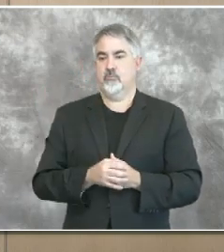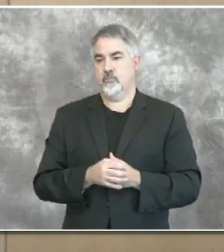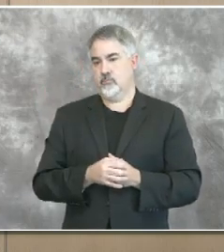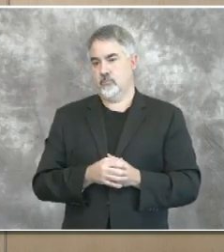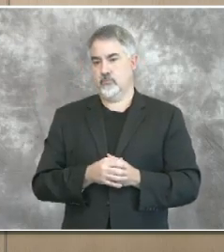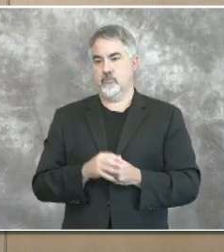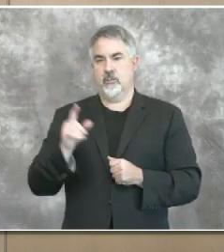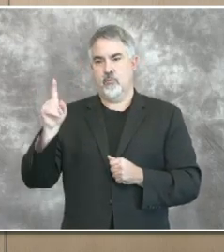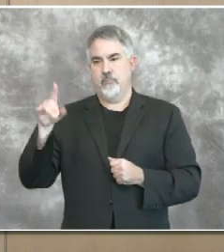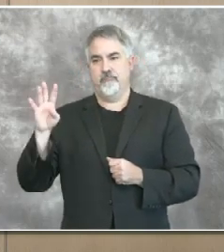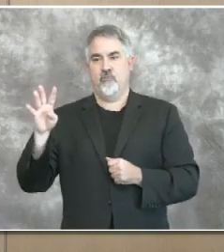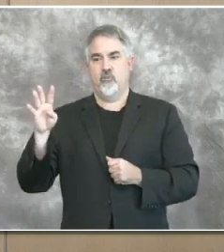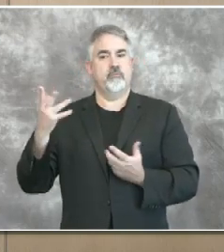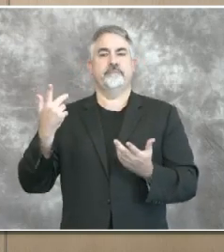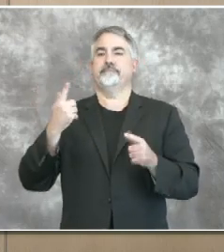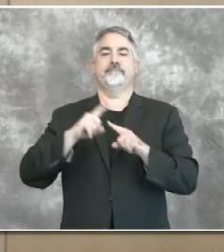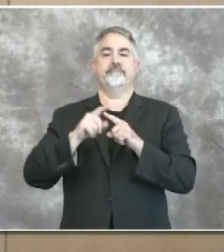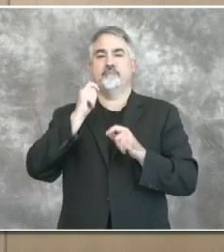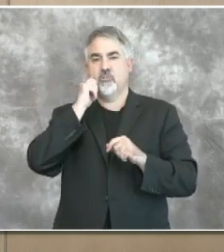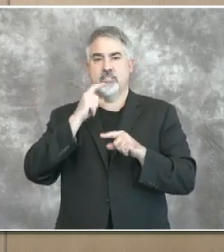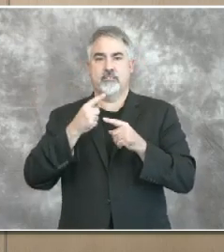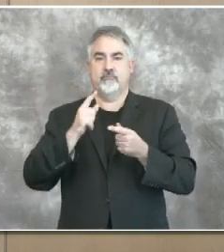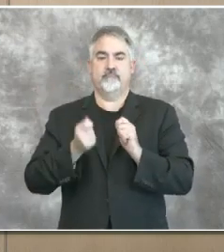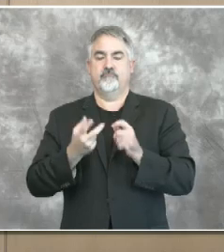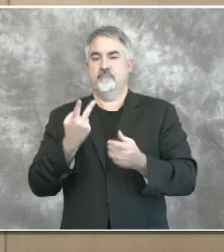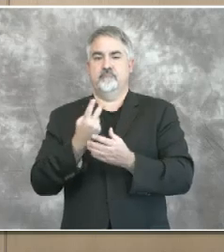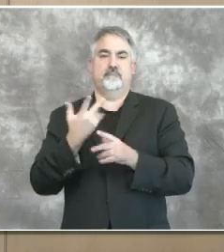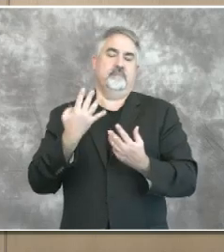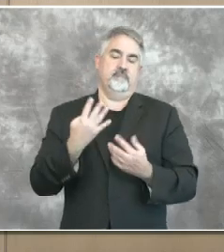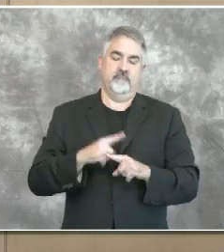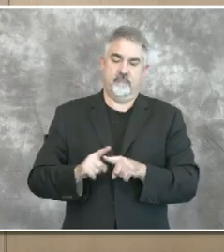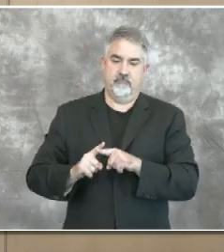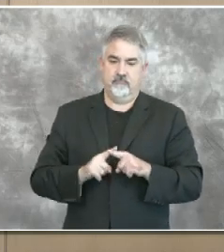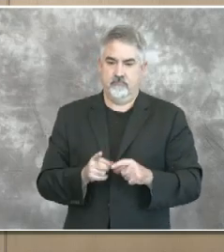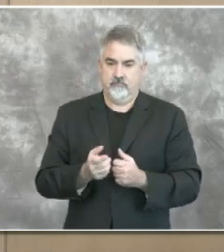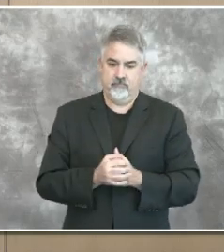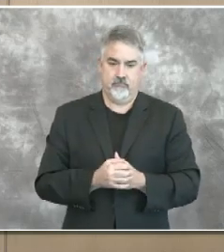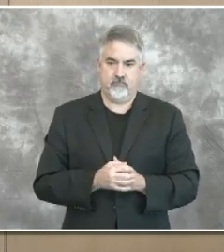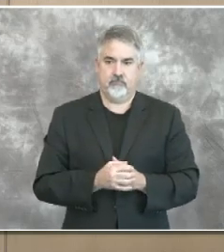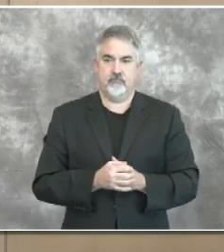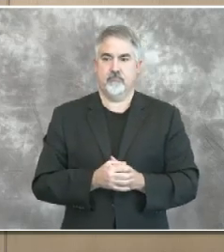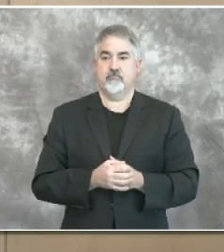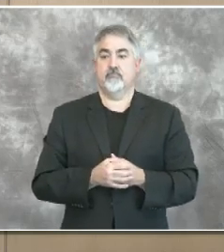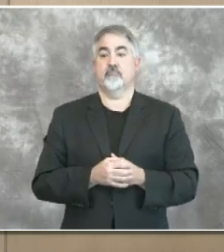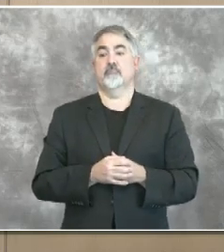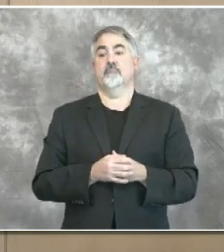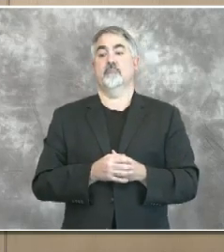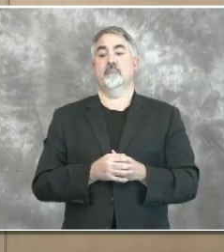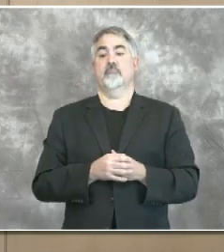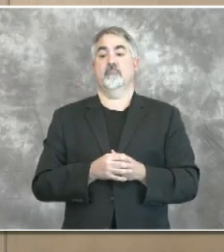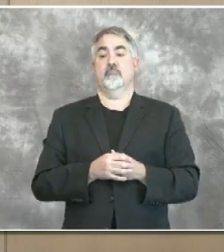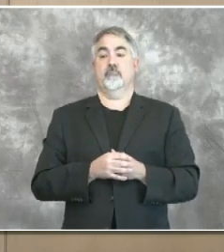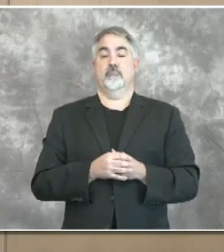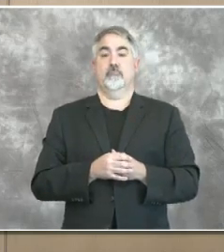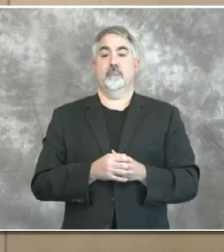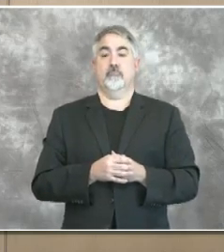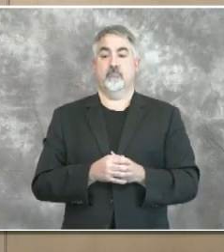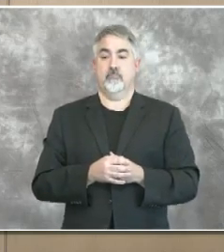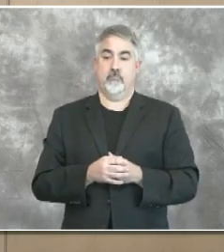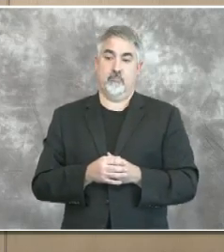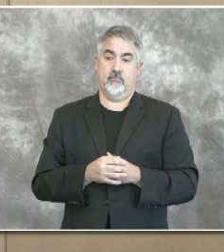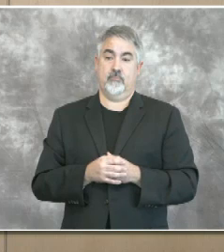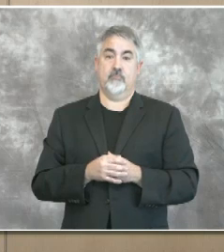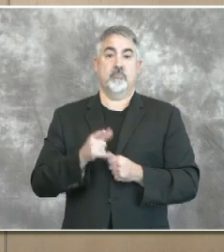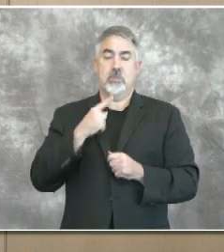of multiple races. None of the cases or individuals that have died are African American